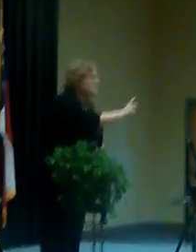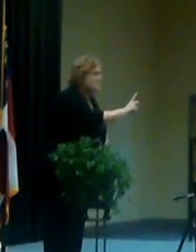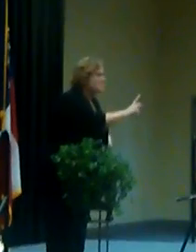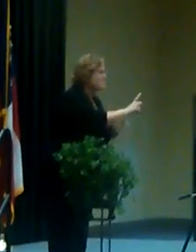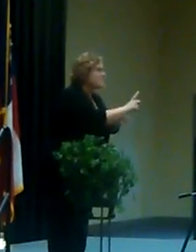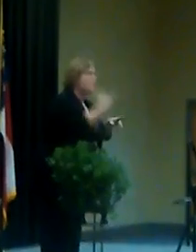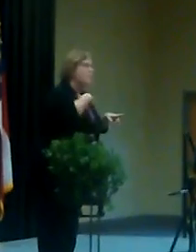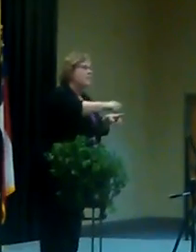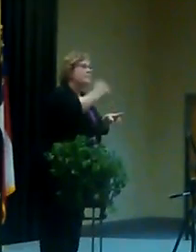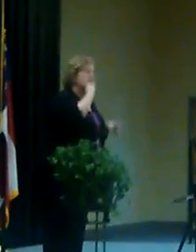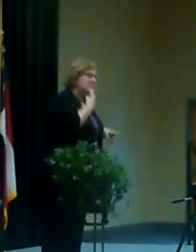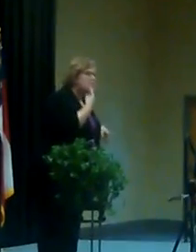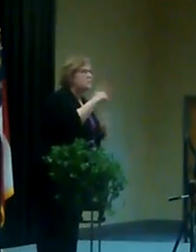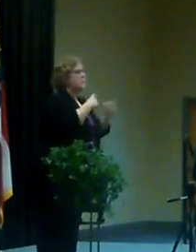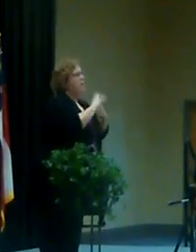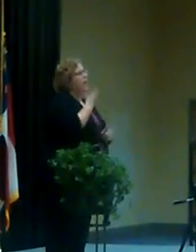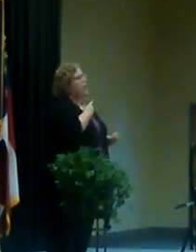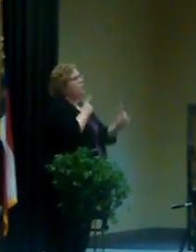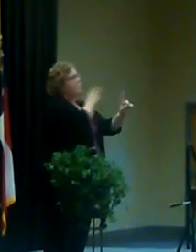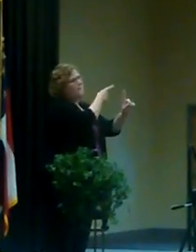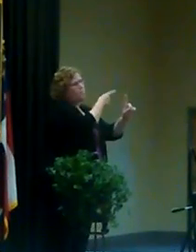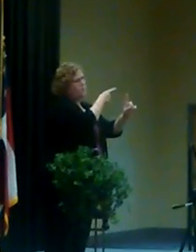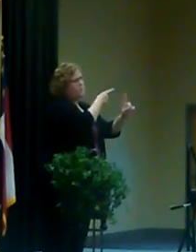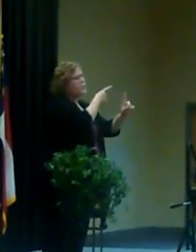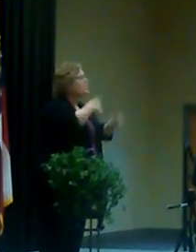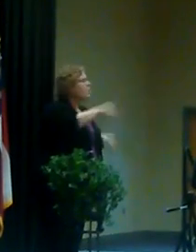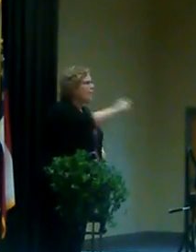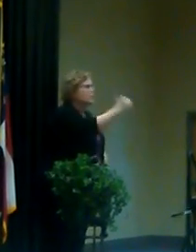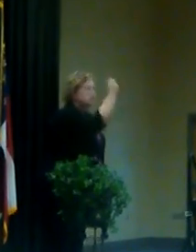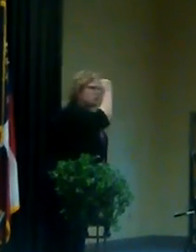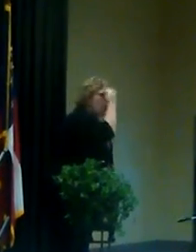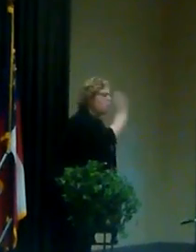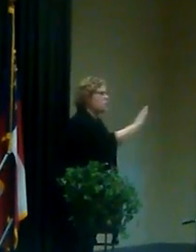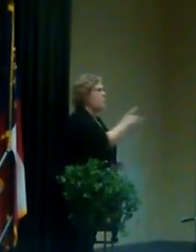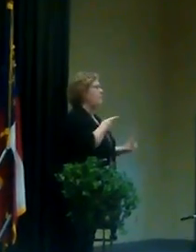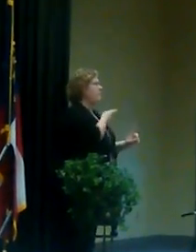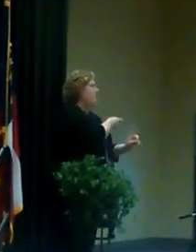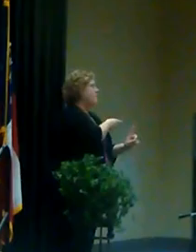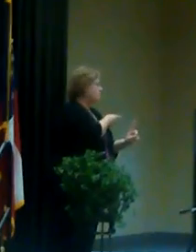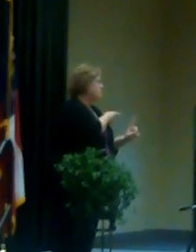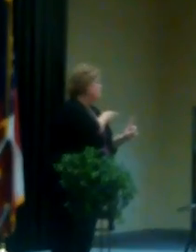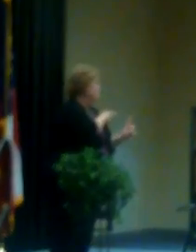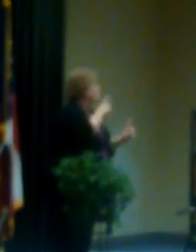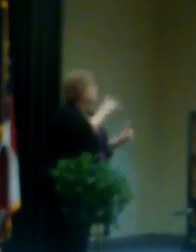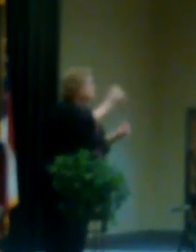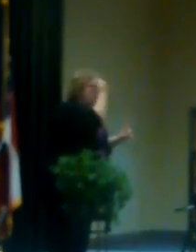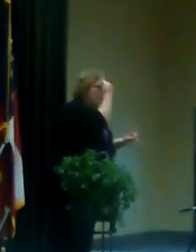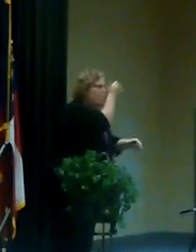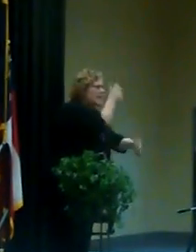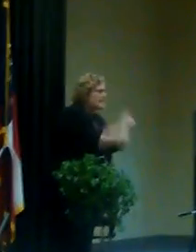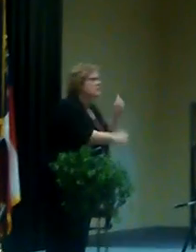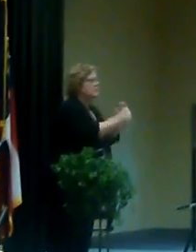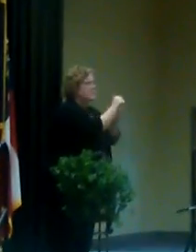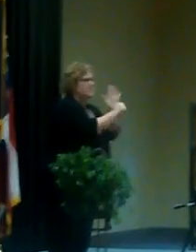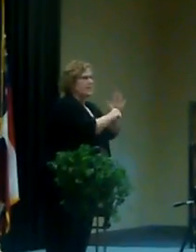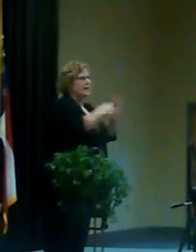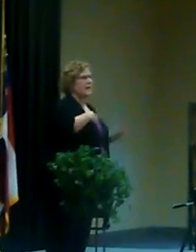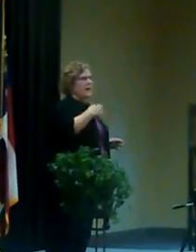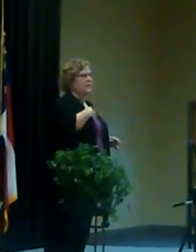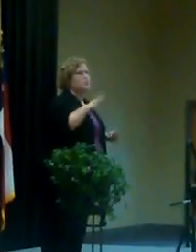more serious about our platform. Know your platform. Meet each and every one of these statewide candidates. Do your part. And I guarantee